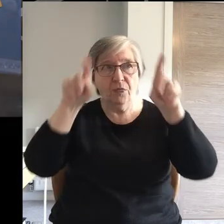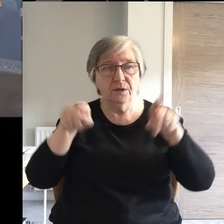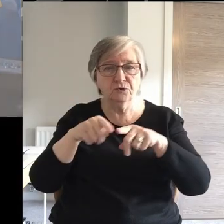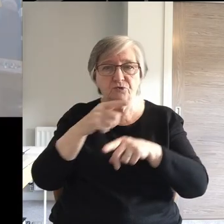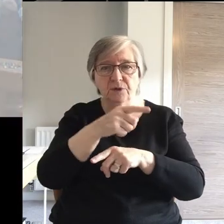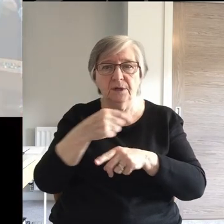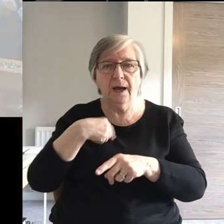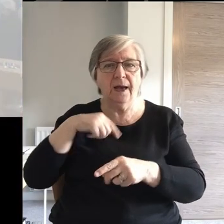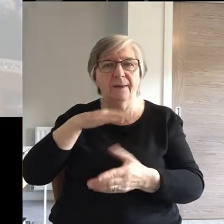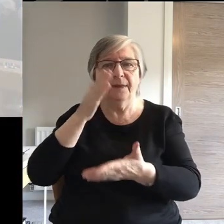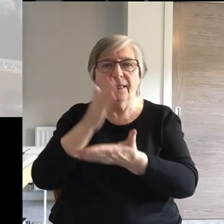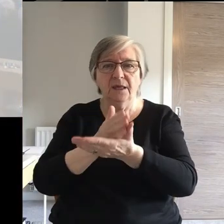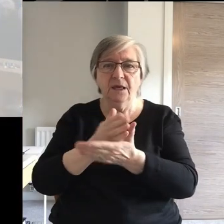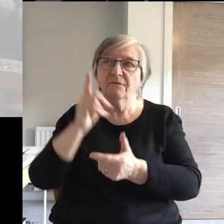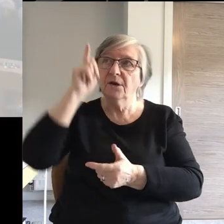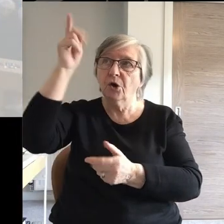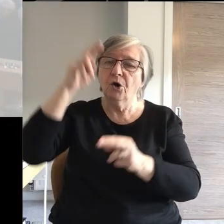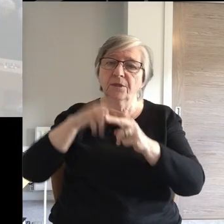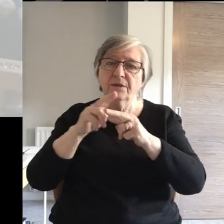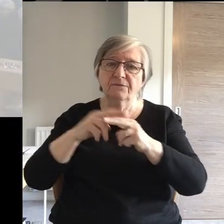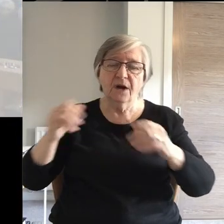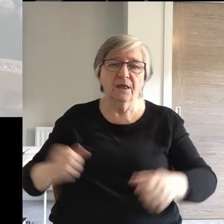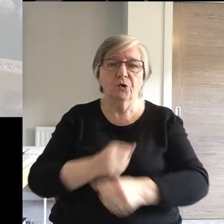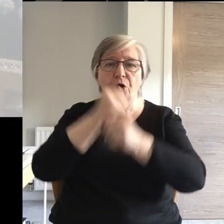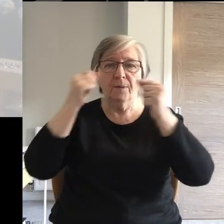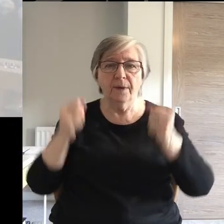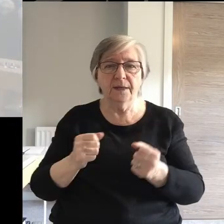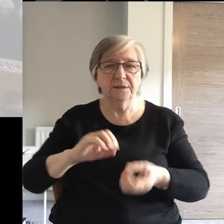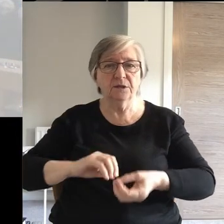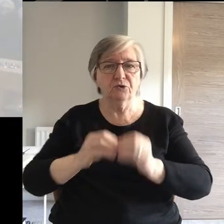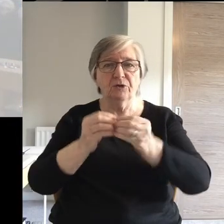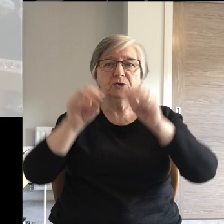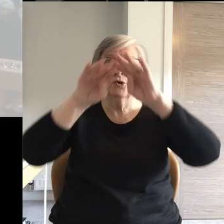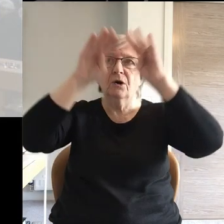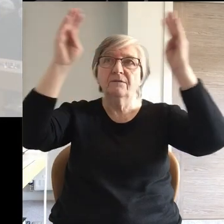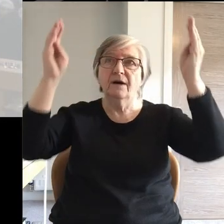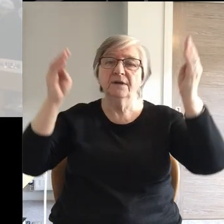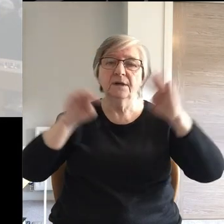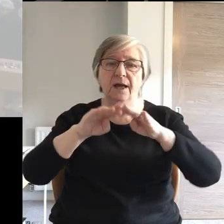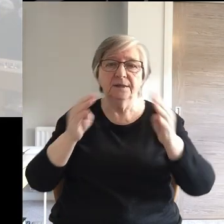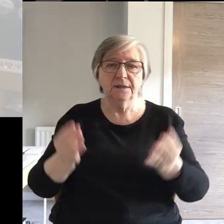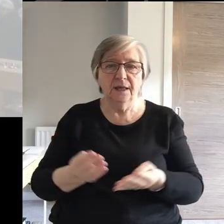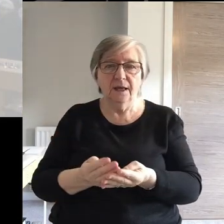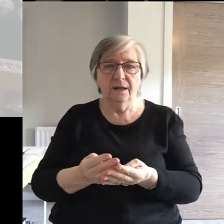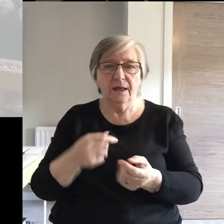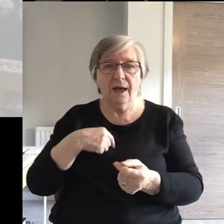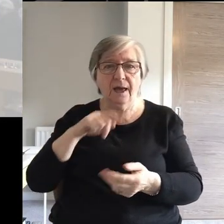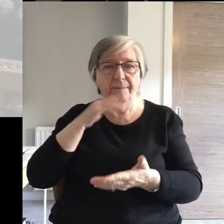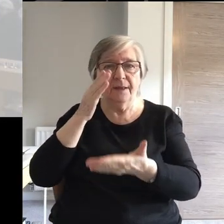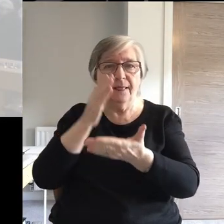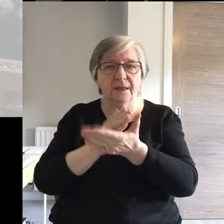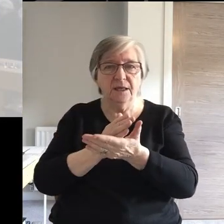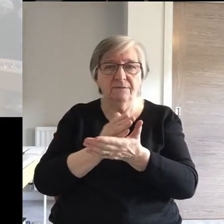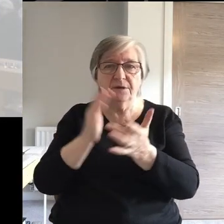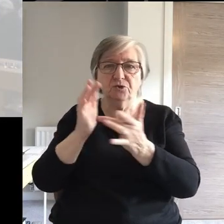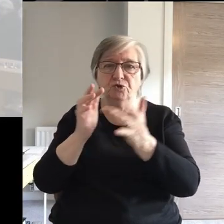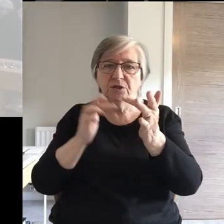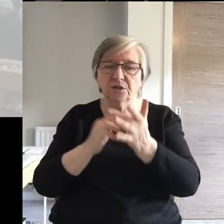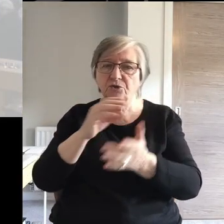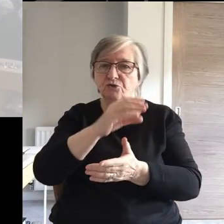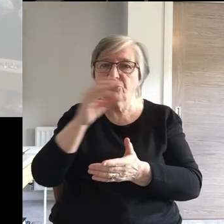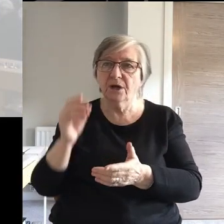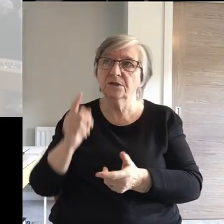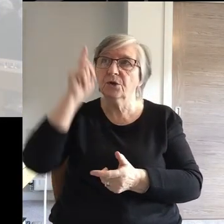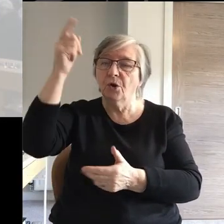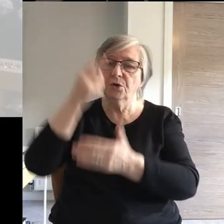screen. I believe in God, the Father Almighty, creator of heaven and earth. I believe